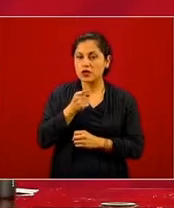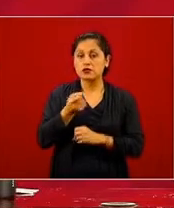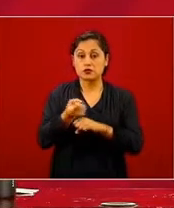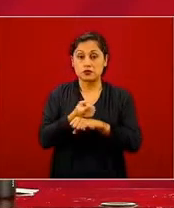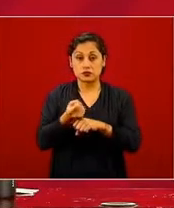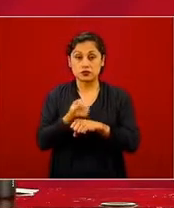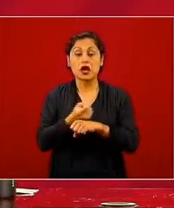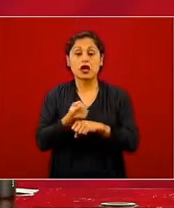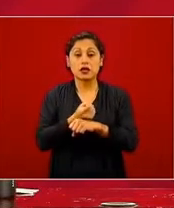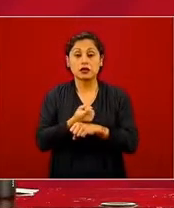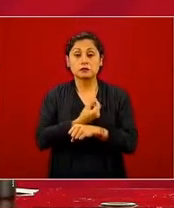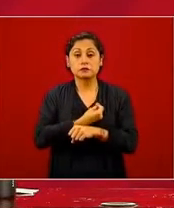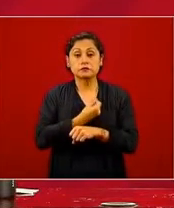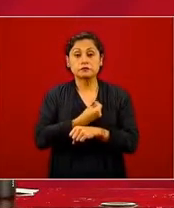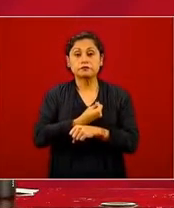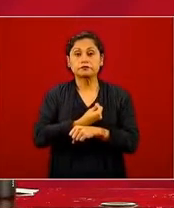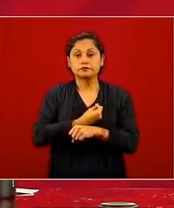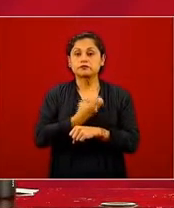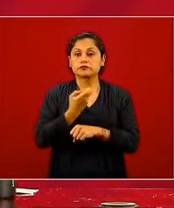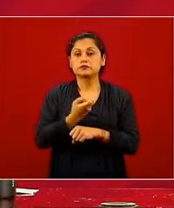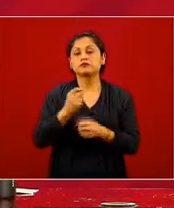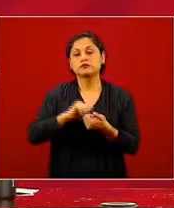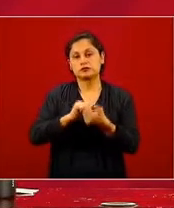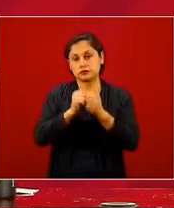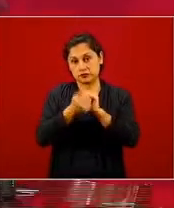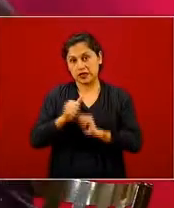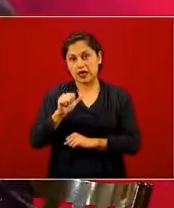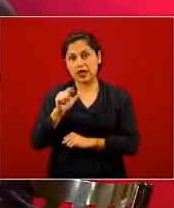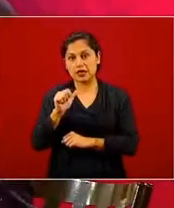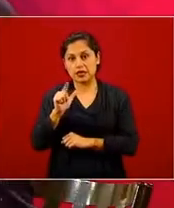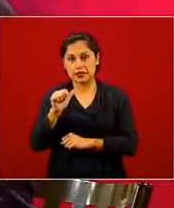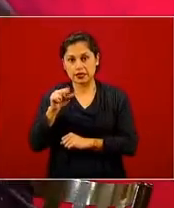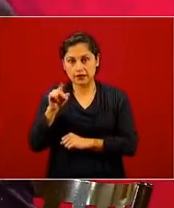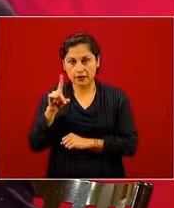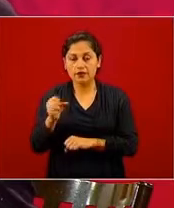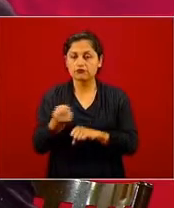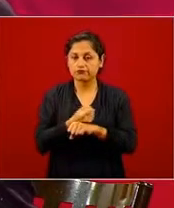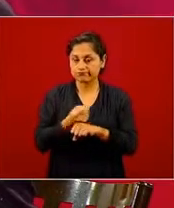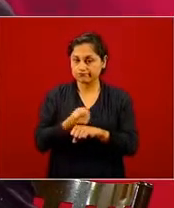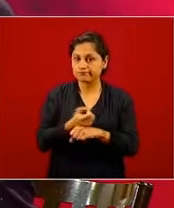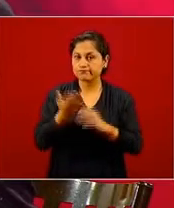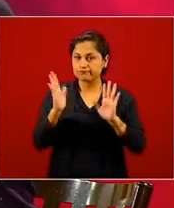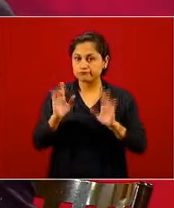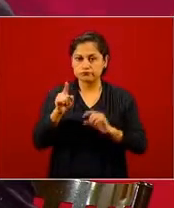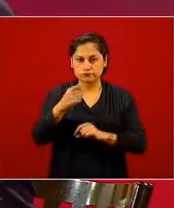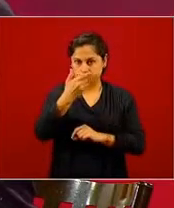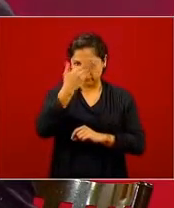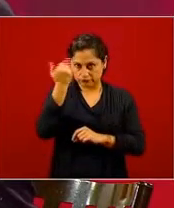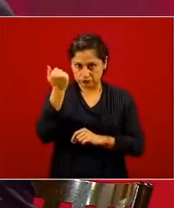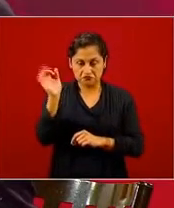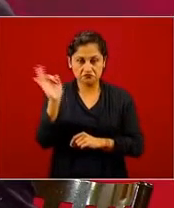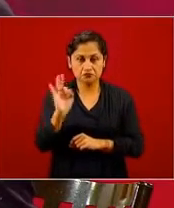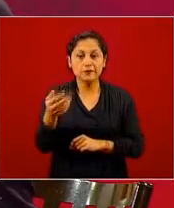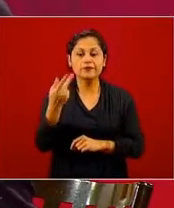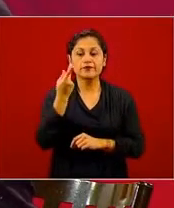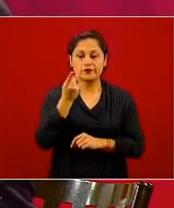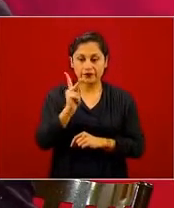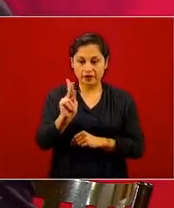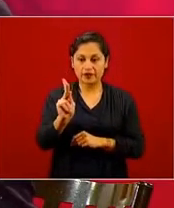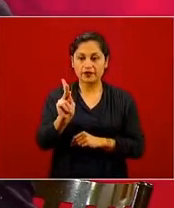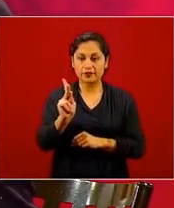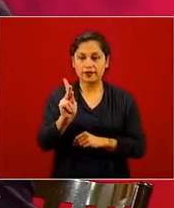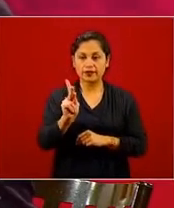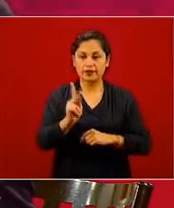an increase in change. This might change the alkalinity levels in the blood, and this is something that you might